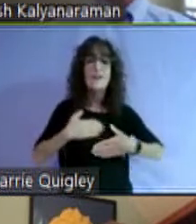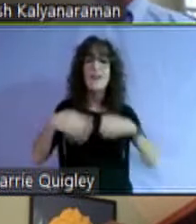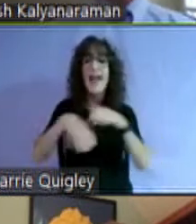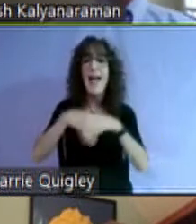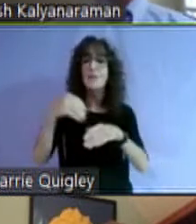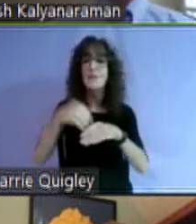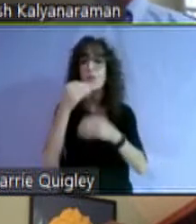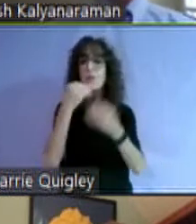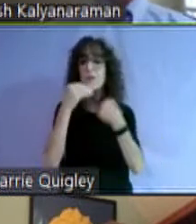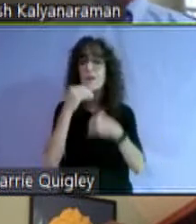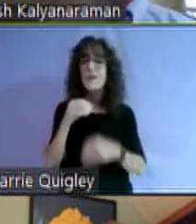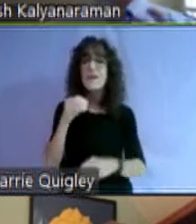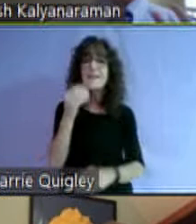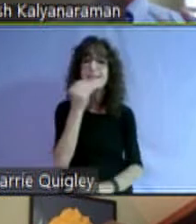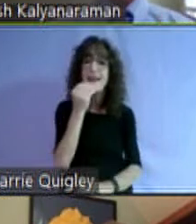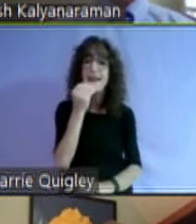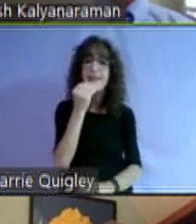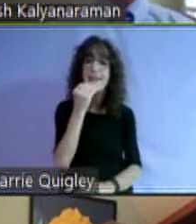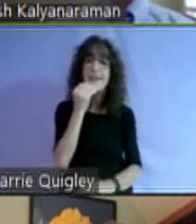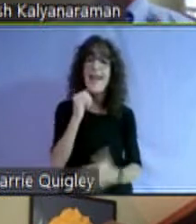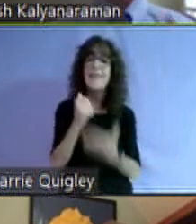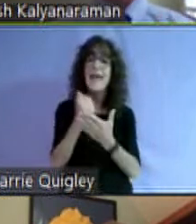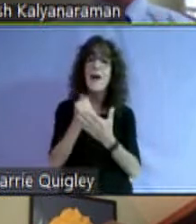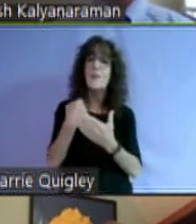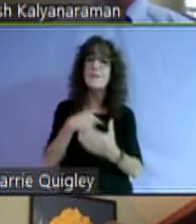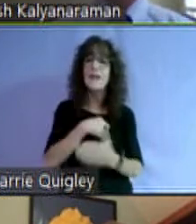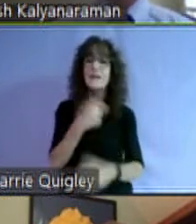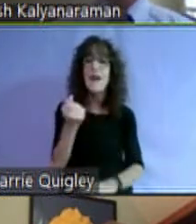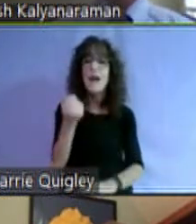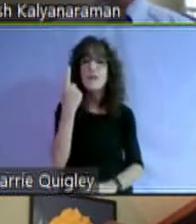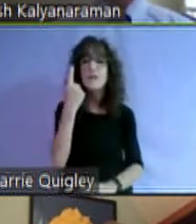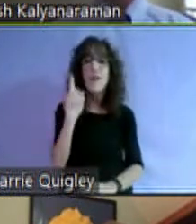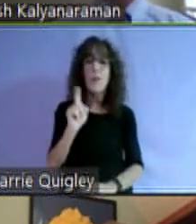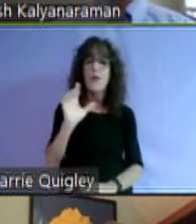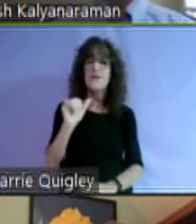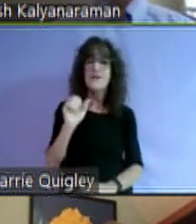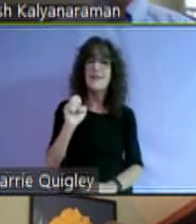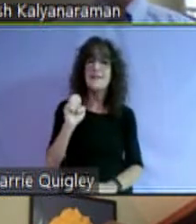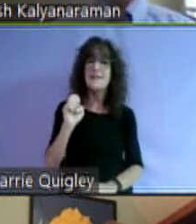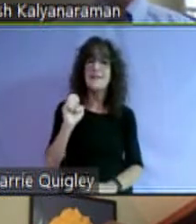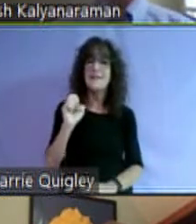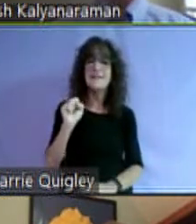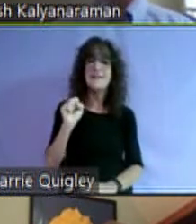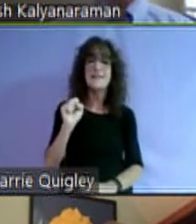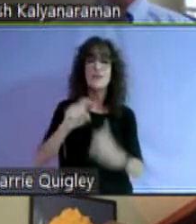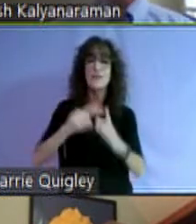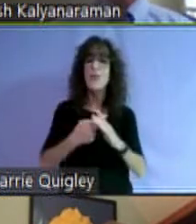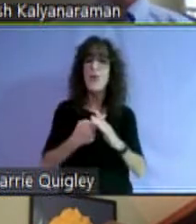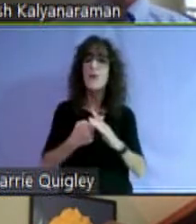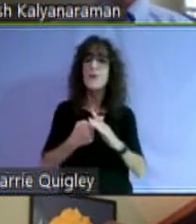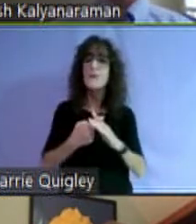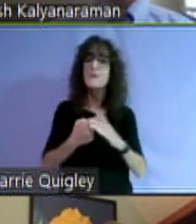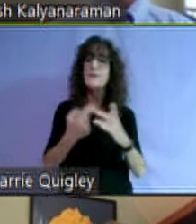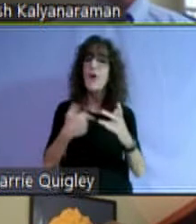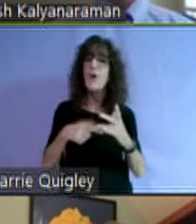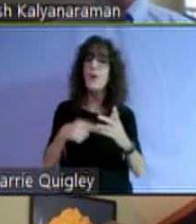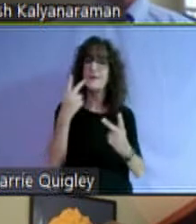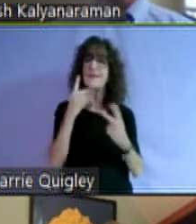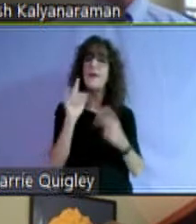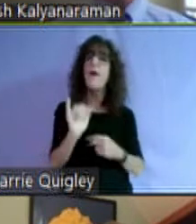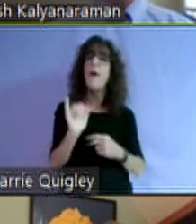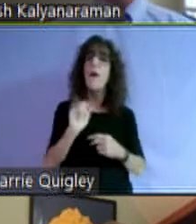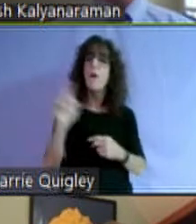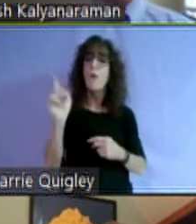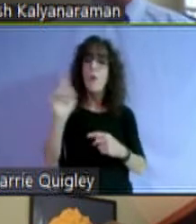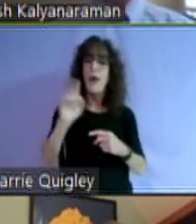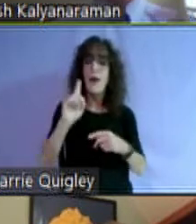dining. And this helps us understand where cases have been, so we can get a sense of where exposure might have occurred,